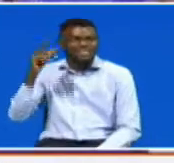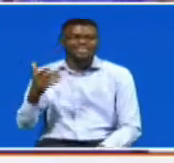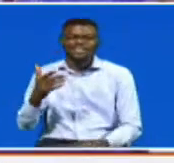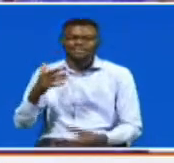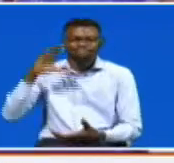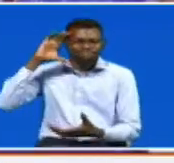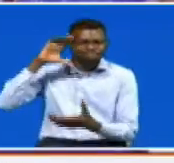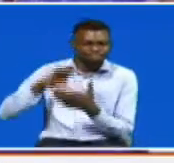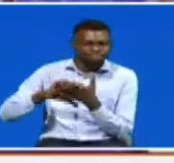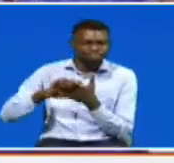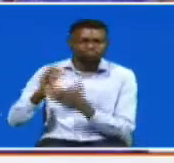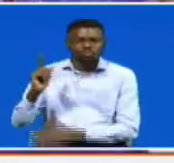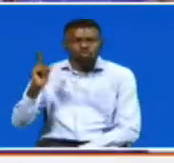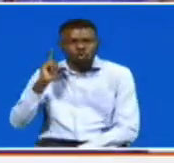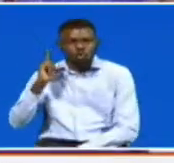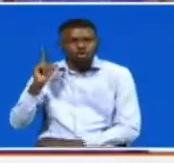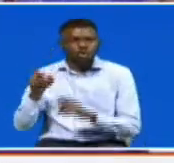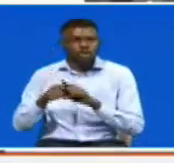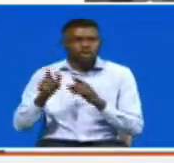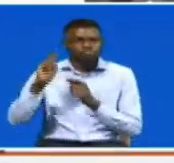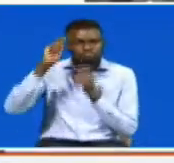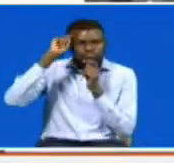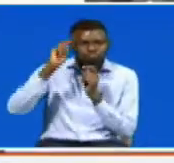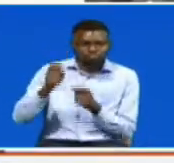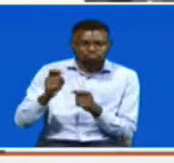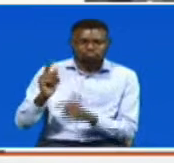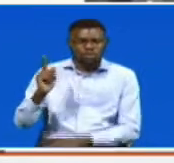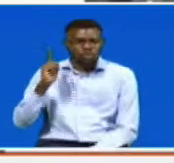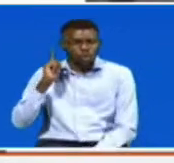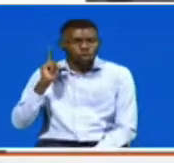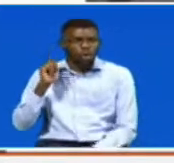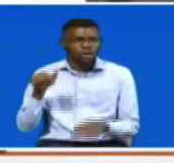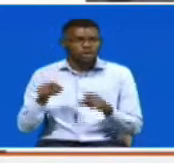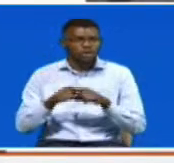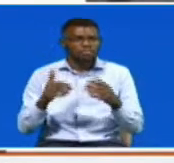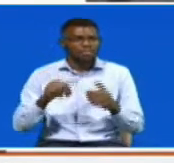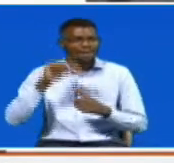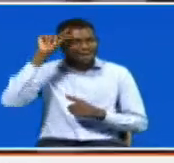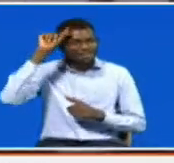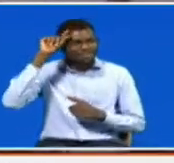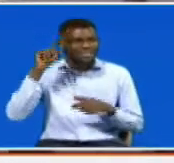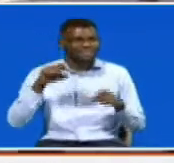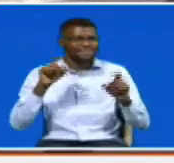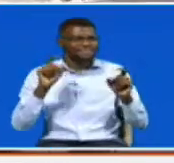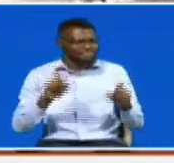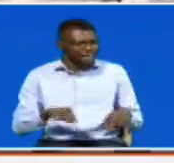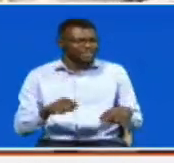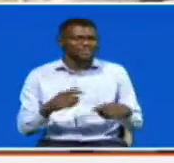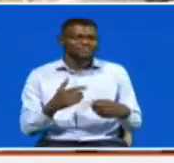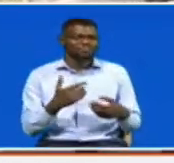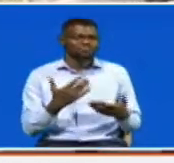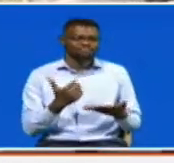sheria, na serikali ambayo huja kupitia kura ya haki na kuwapa wawekezaji